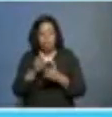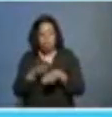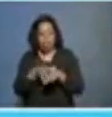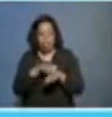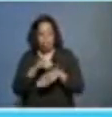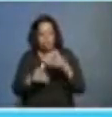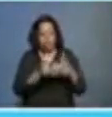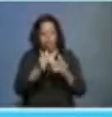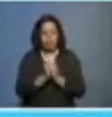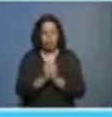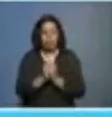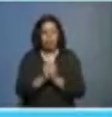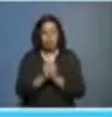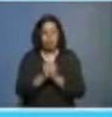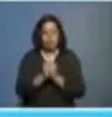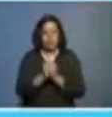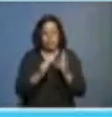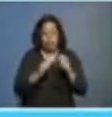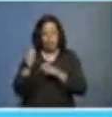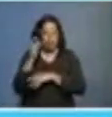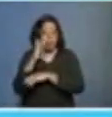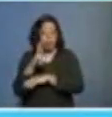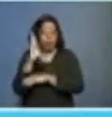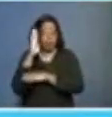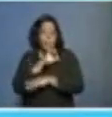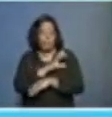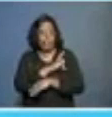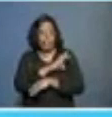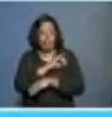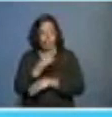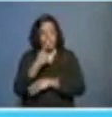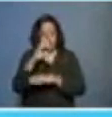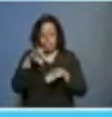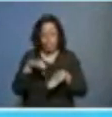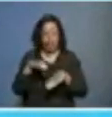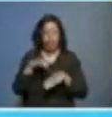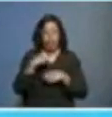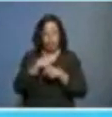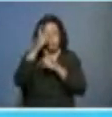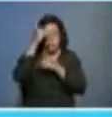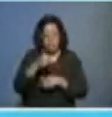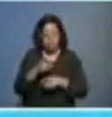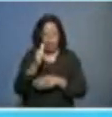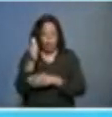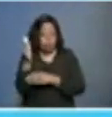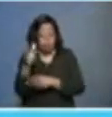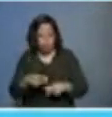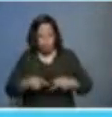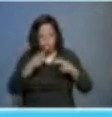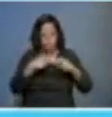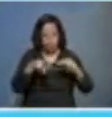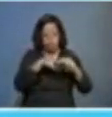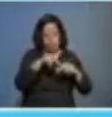In other news this evening, Transport Minister, the Honourable JoBeth Colby-Davis, says she cannot make the decision on her own to grant an